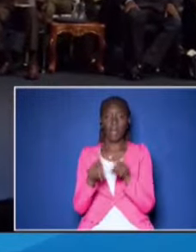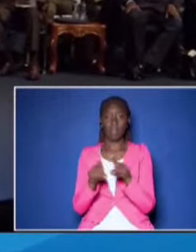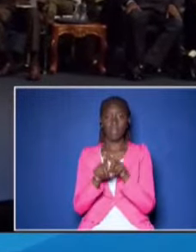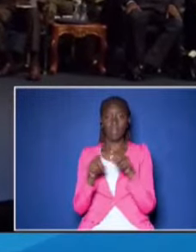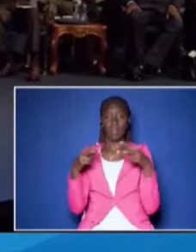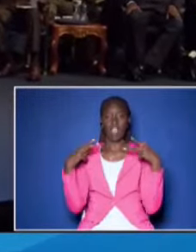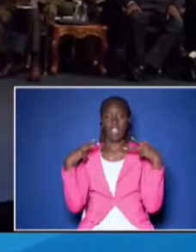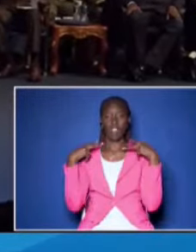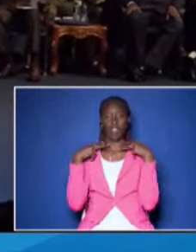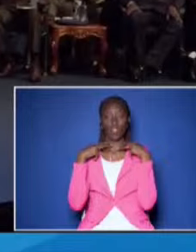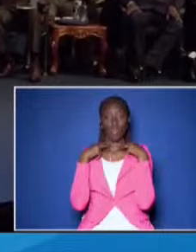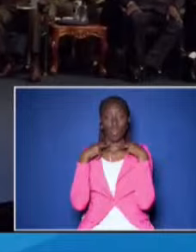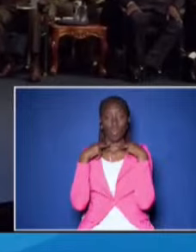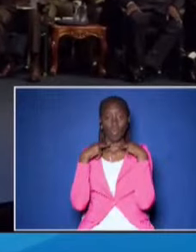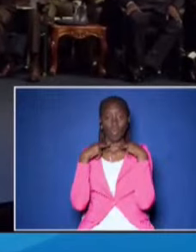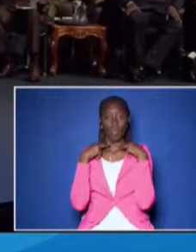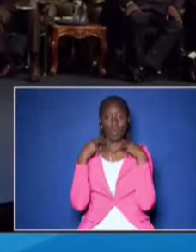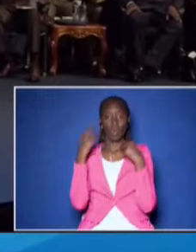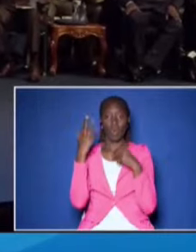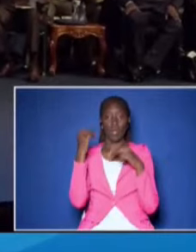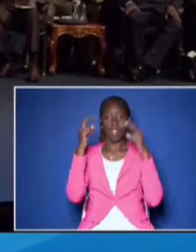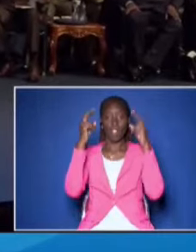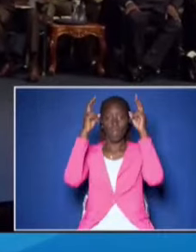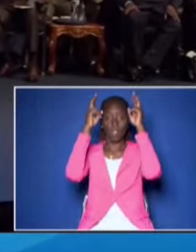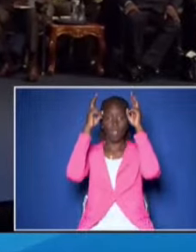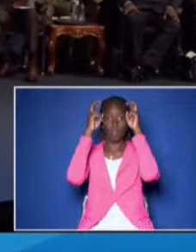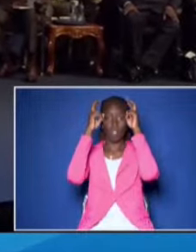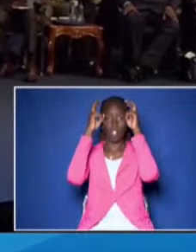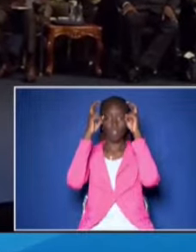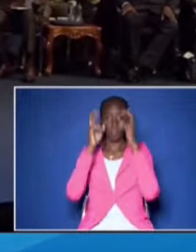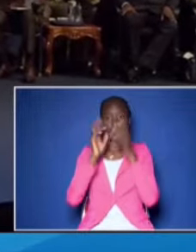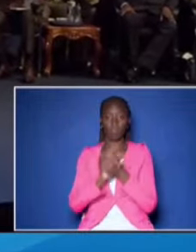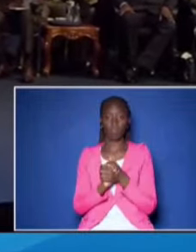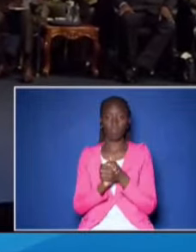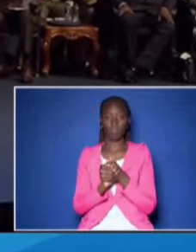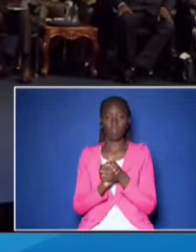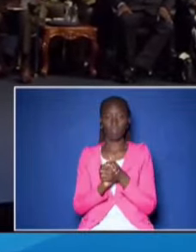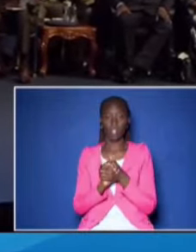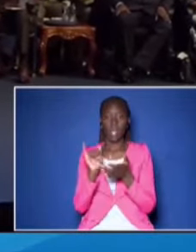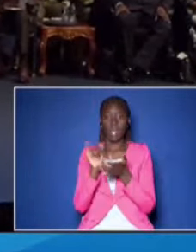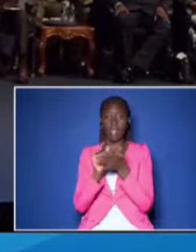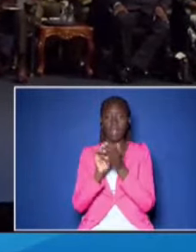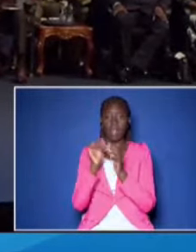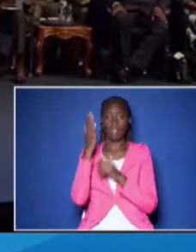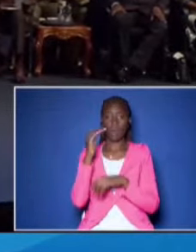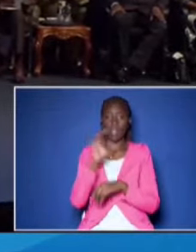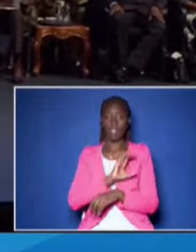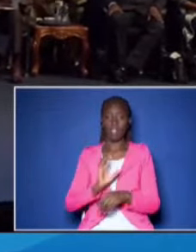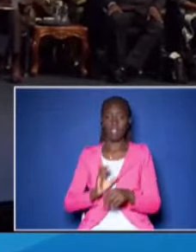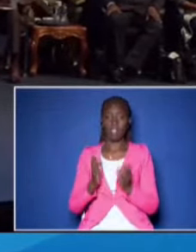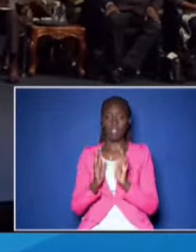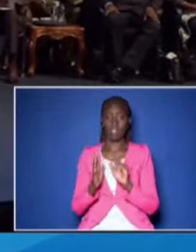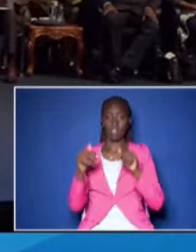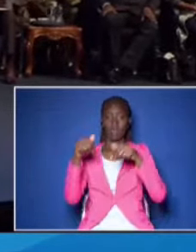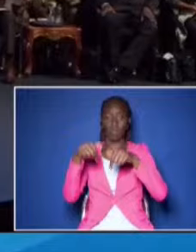stronghold for the Demonic that's why Christians today